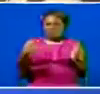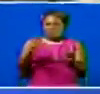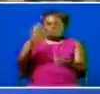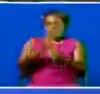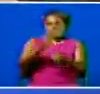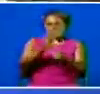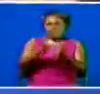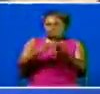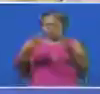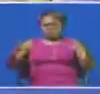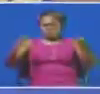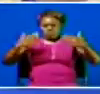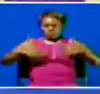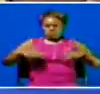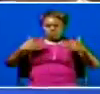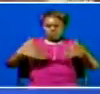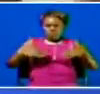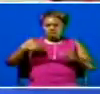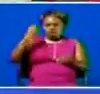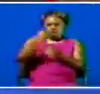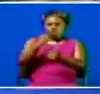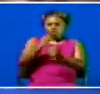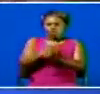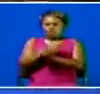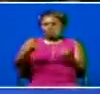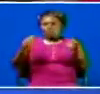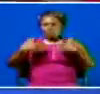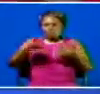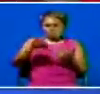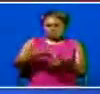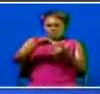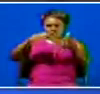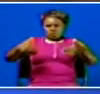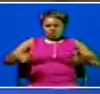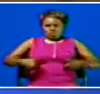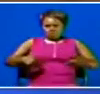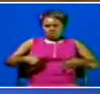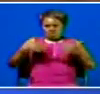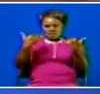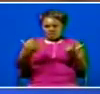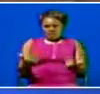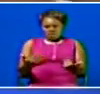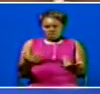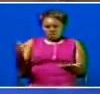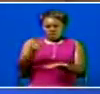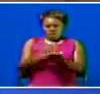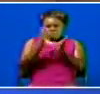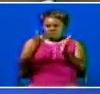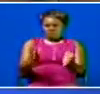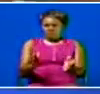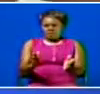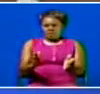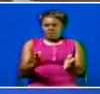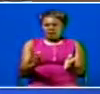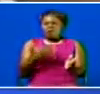large and growing population of unemployed people, especially the youth. And now, employers are more profound